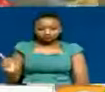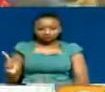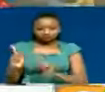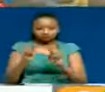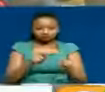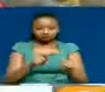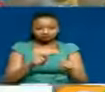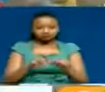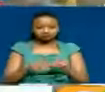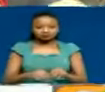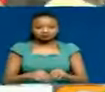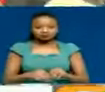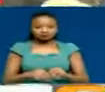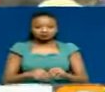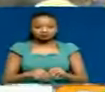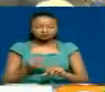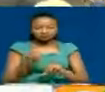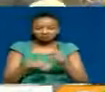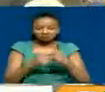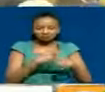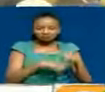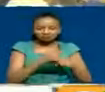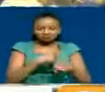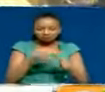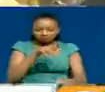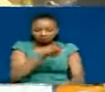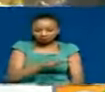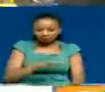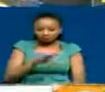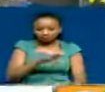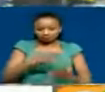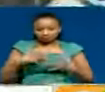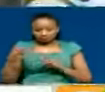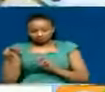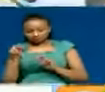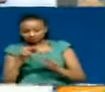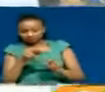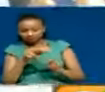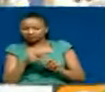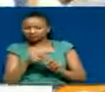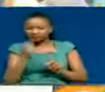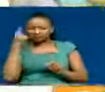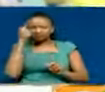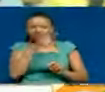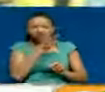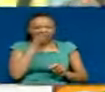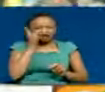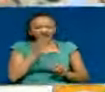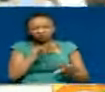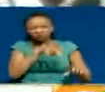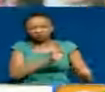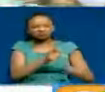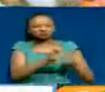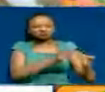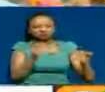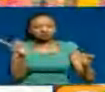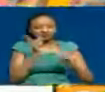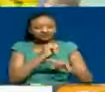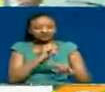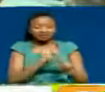in what appears to be attempts to make inroads in an area perceived to be Wiper leader Kalonzo Musyoka's playground and, to